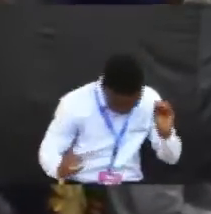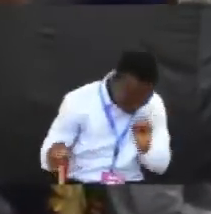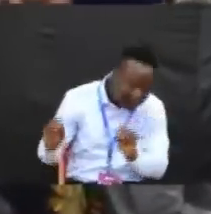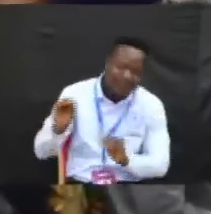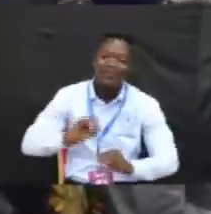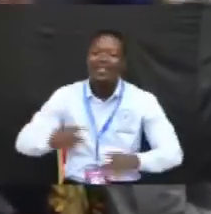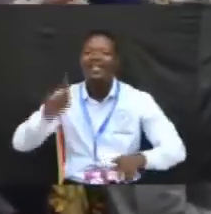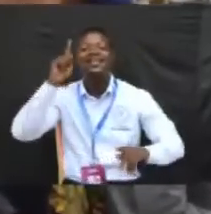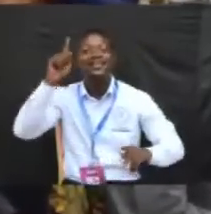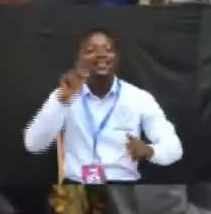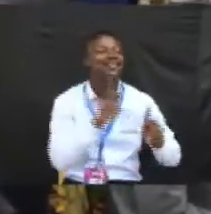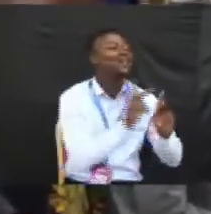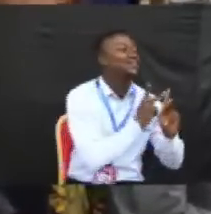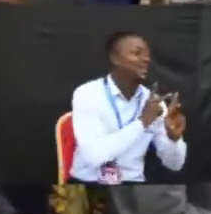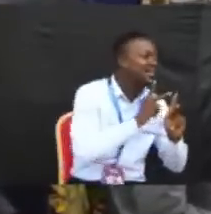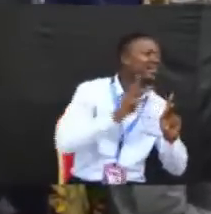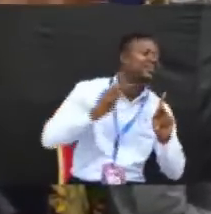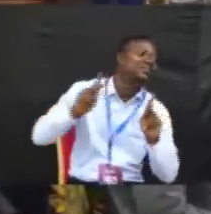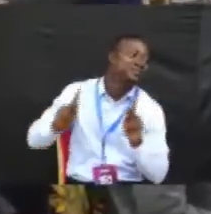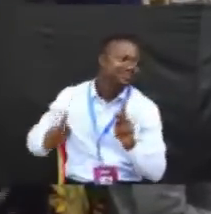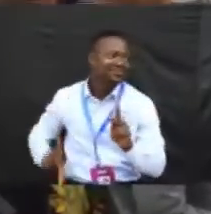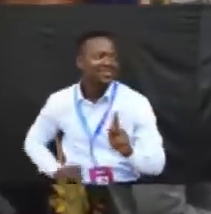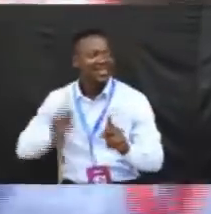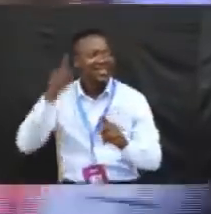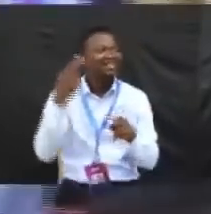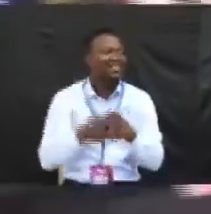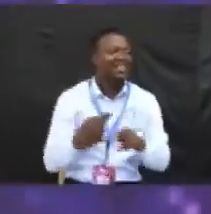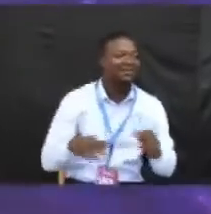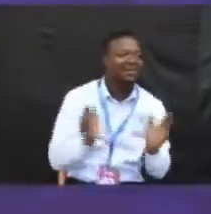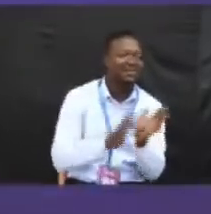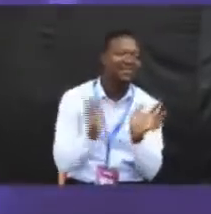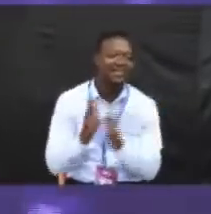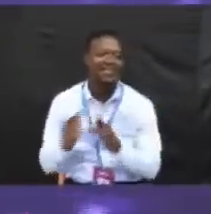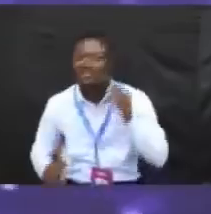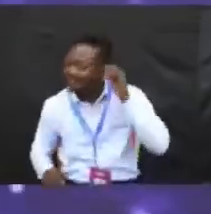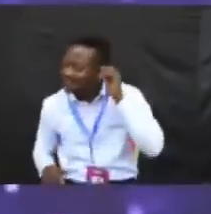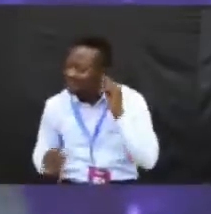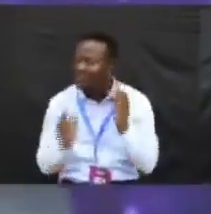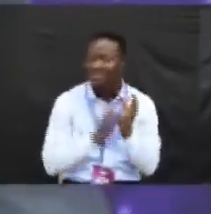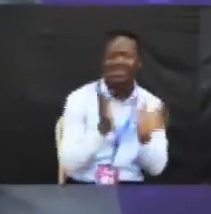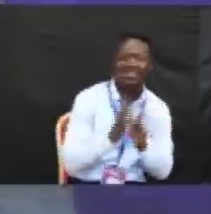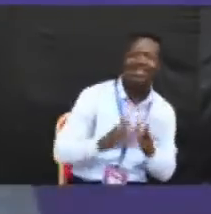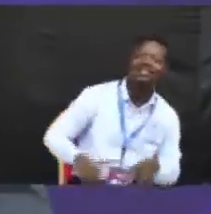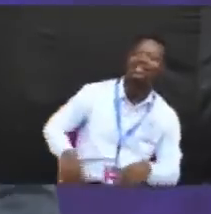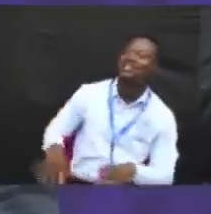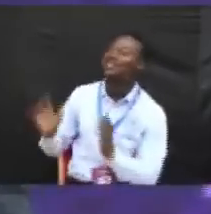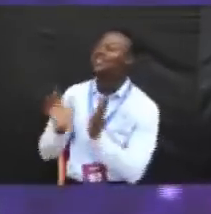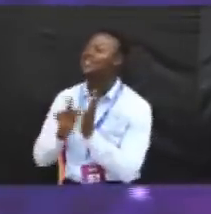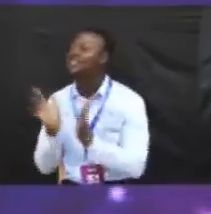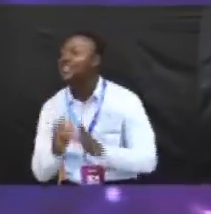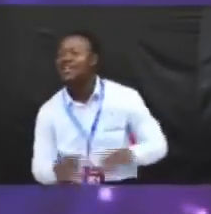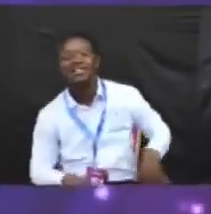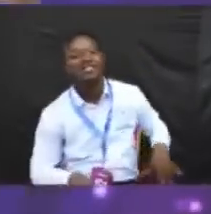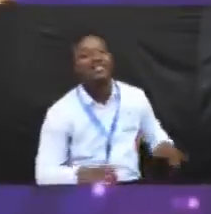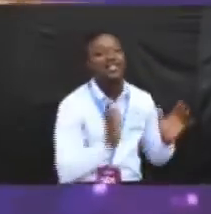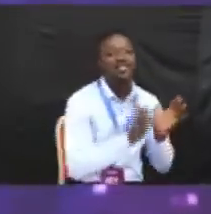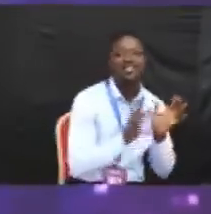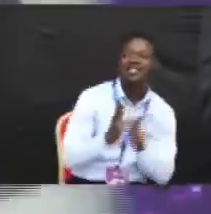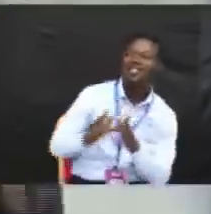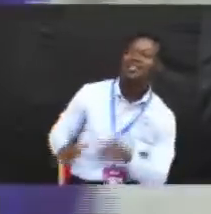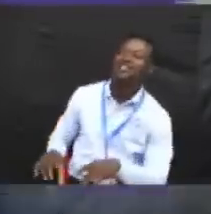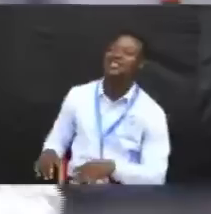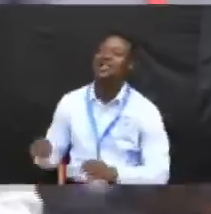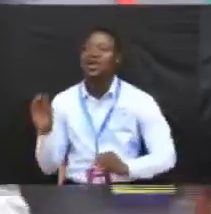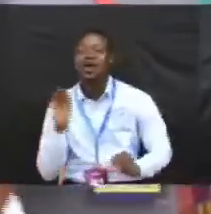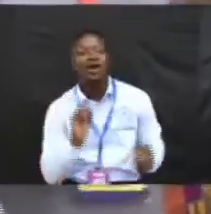Oh, he is the king. His name is Jesus. His name is Jesus. Jesus. Jesus.